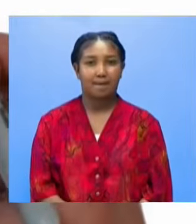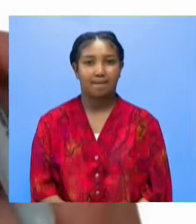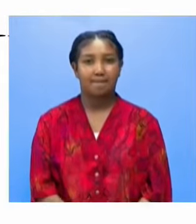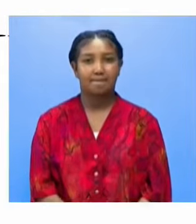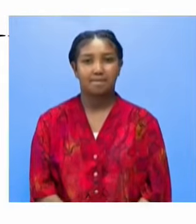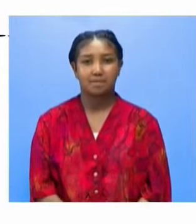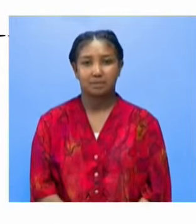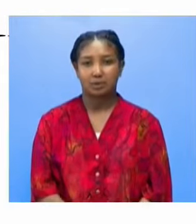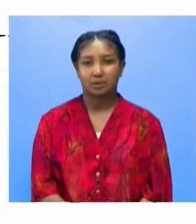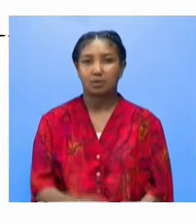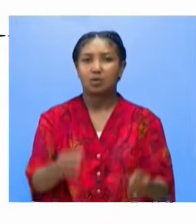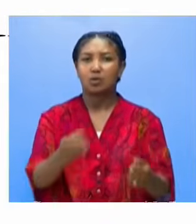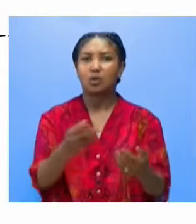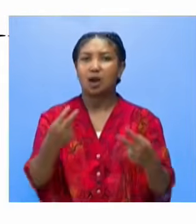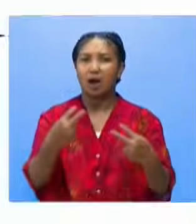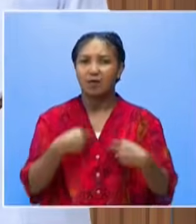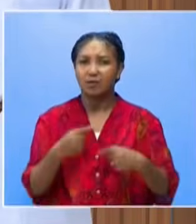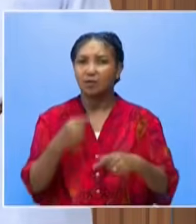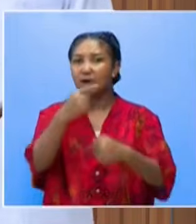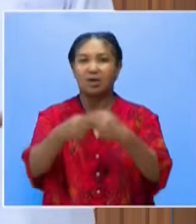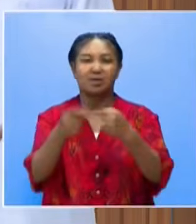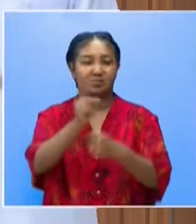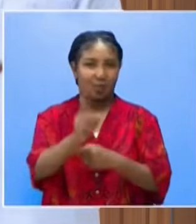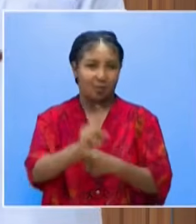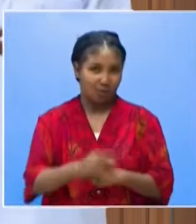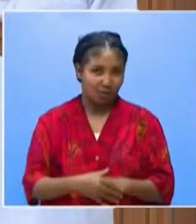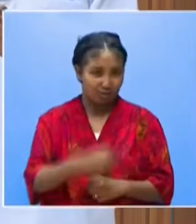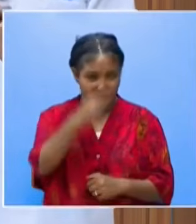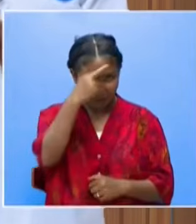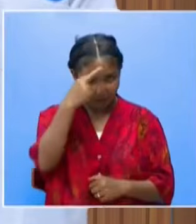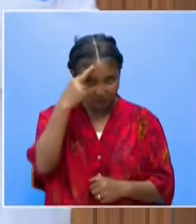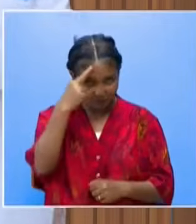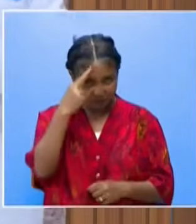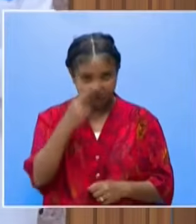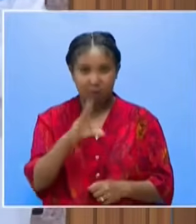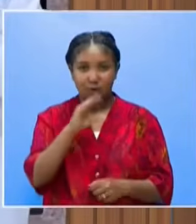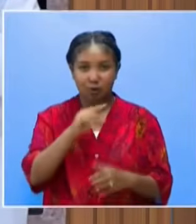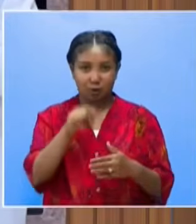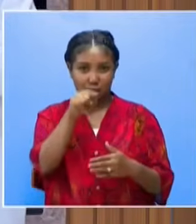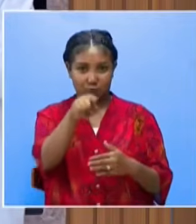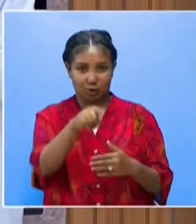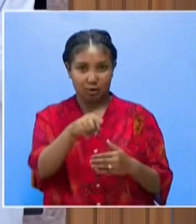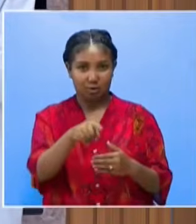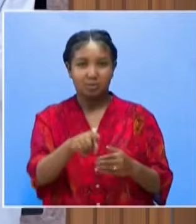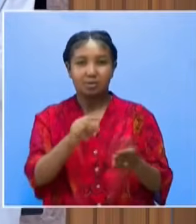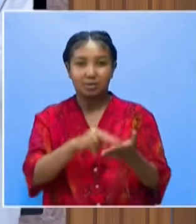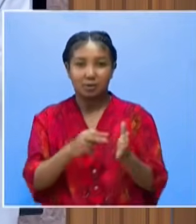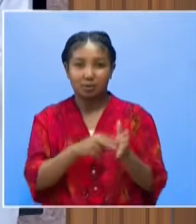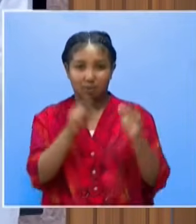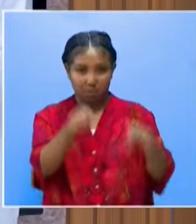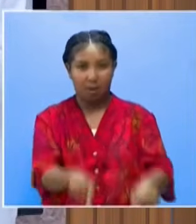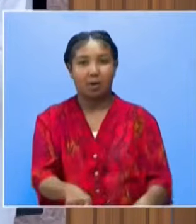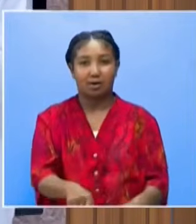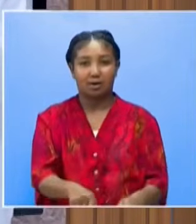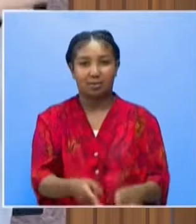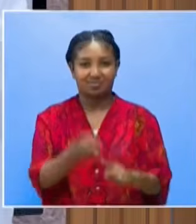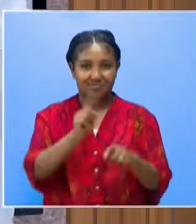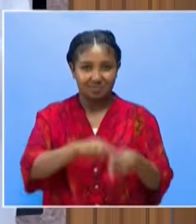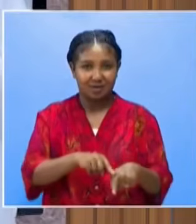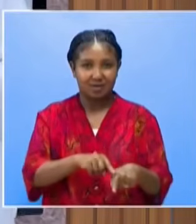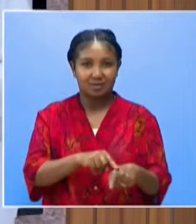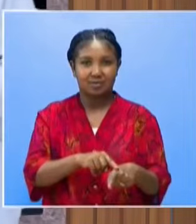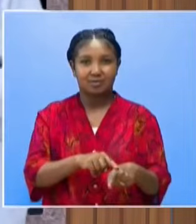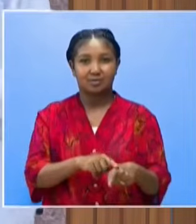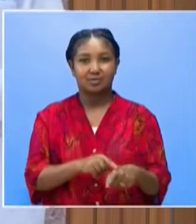We cannot say, where have you gone? Because I'm just talking with you. This means you returned